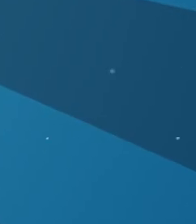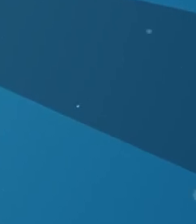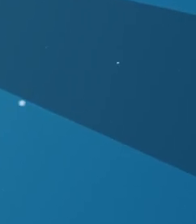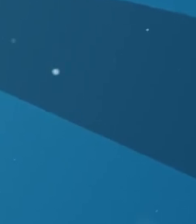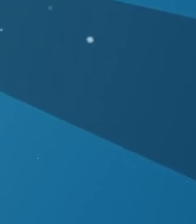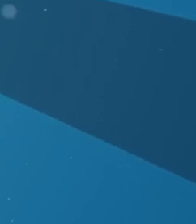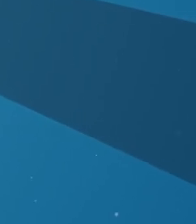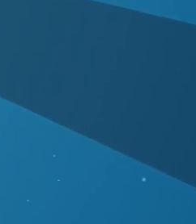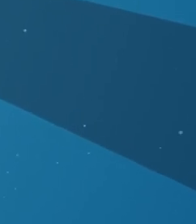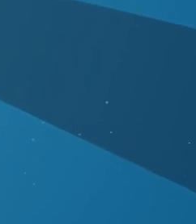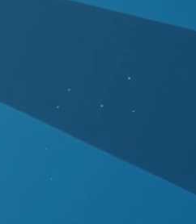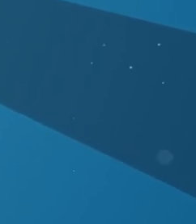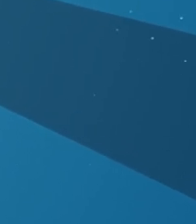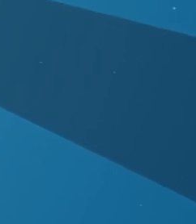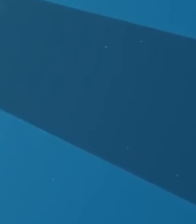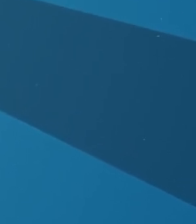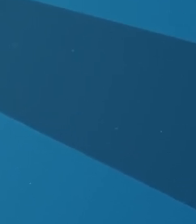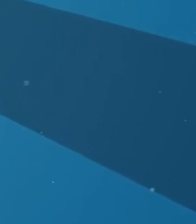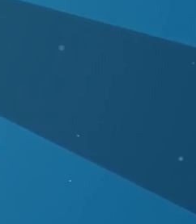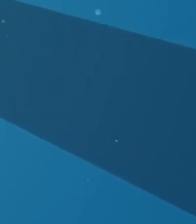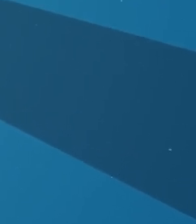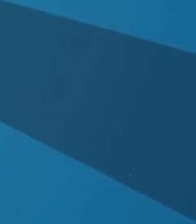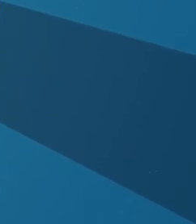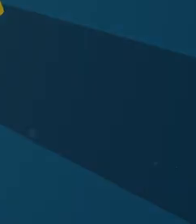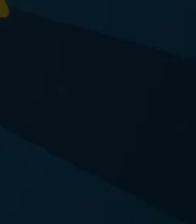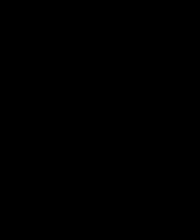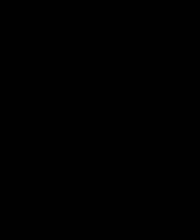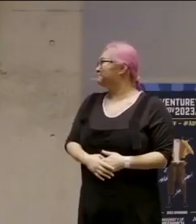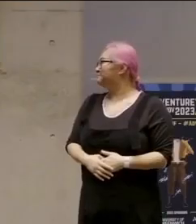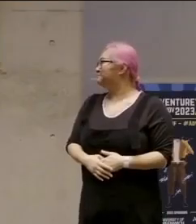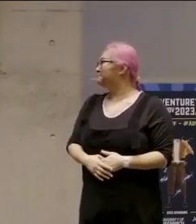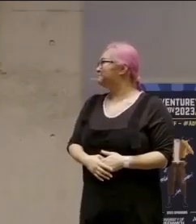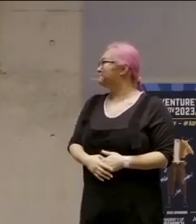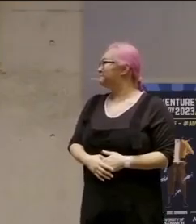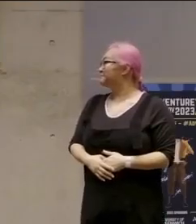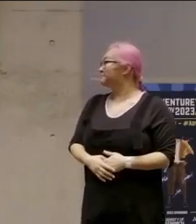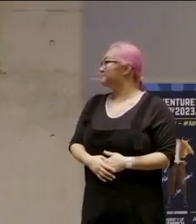Join me in welcoming David Akinola. A round of applause, please.